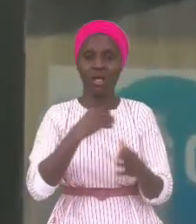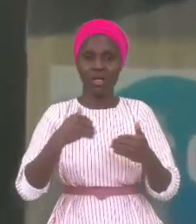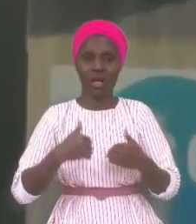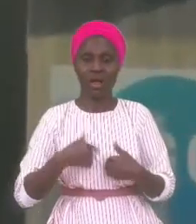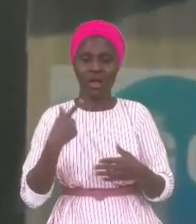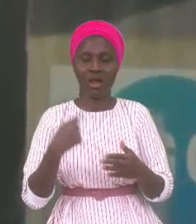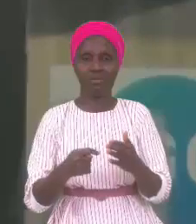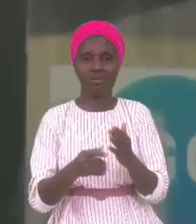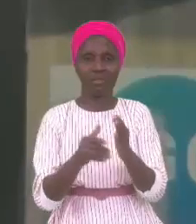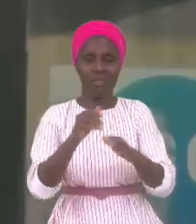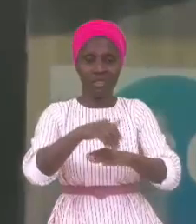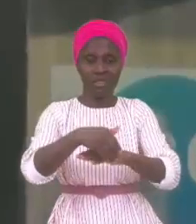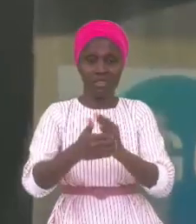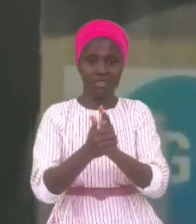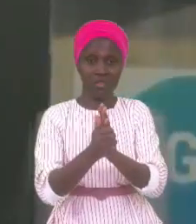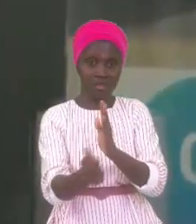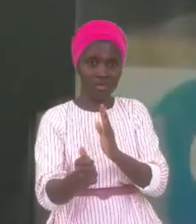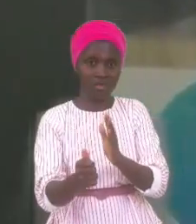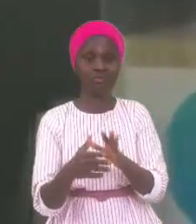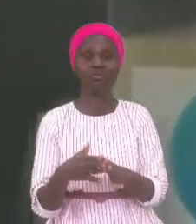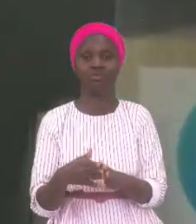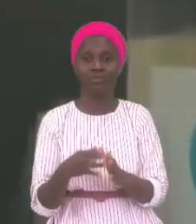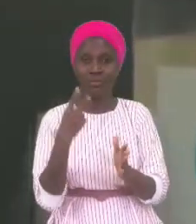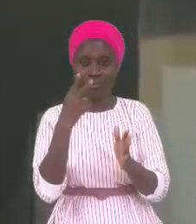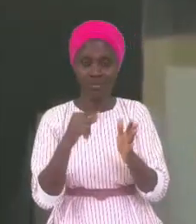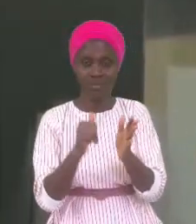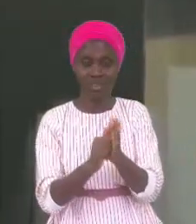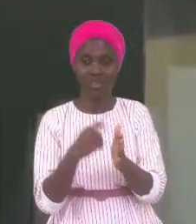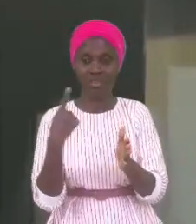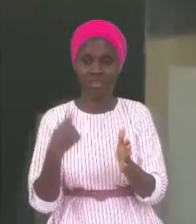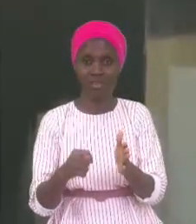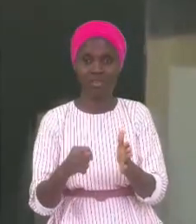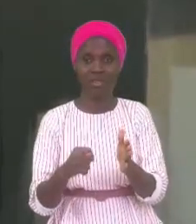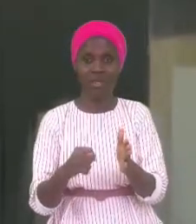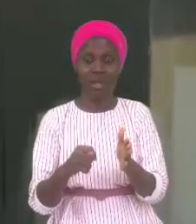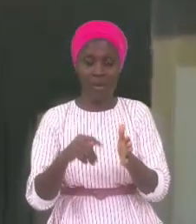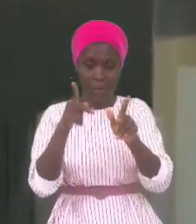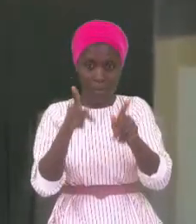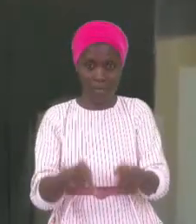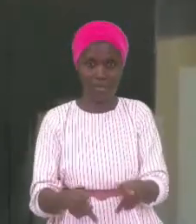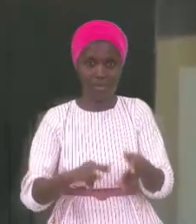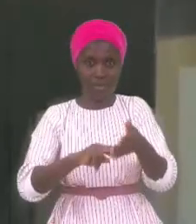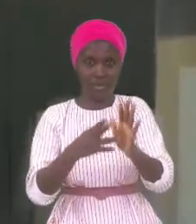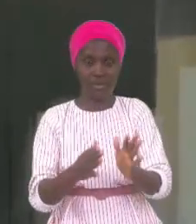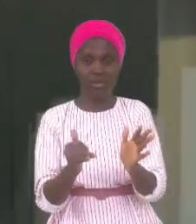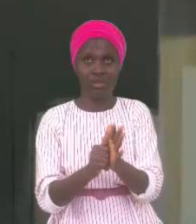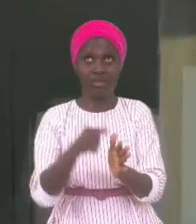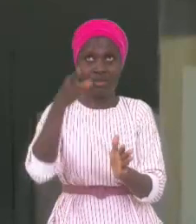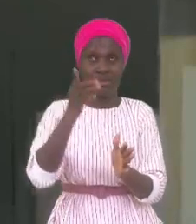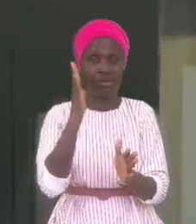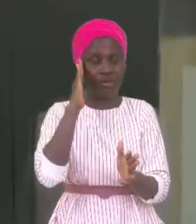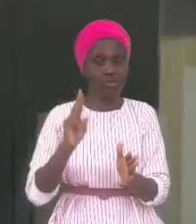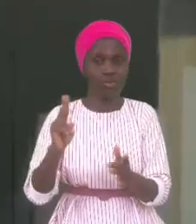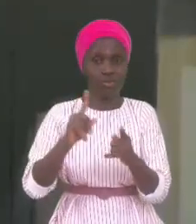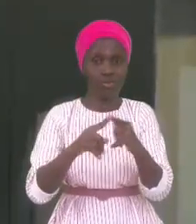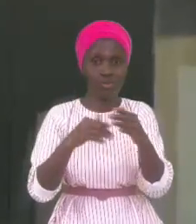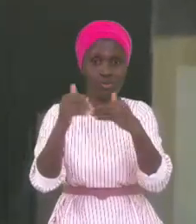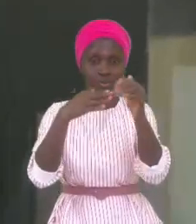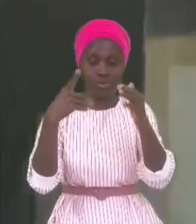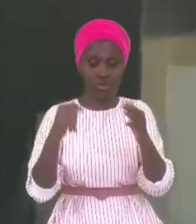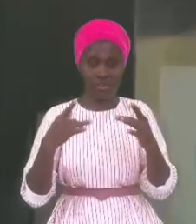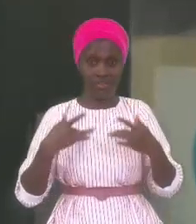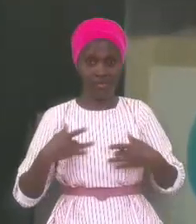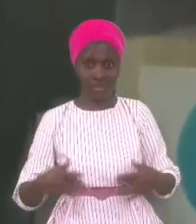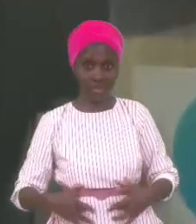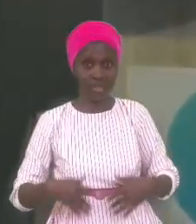Bezaleel that God was going to use to build a tabernacle, the physical tabernacle. Look at the way God gave him the